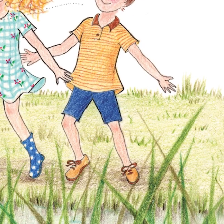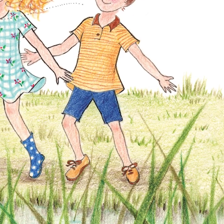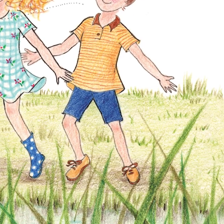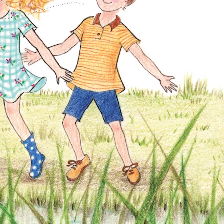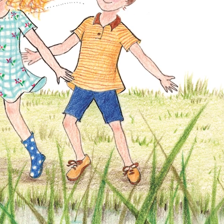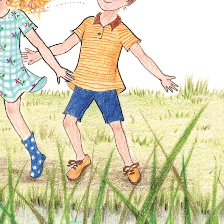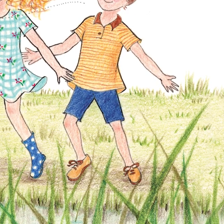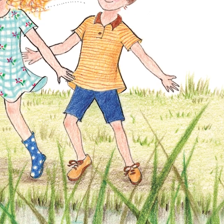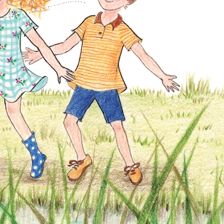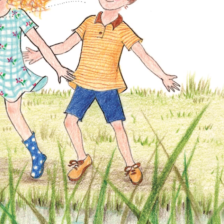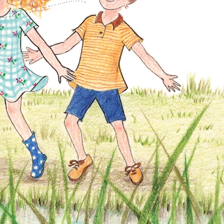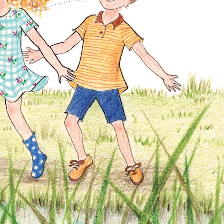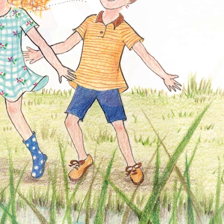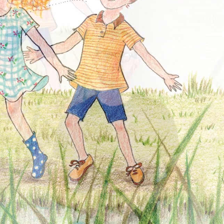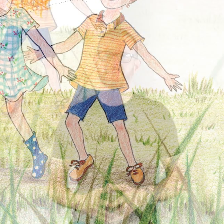Lakenheath Fen.